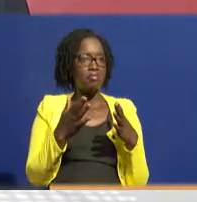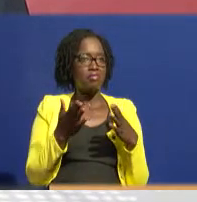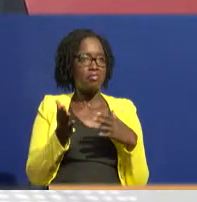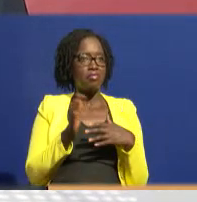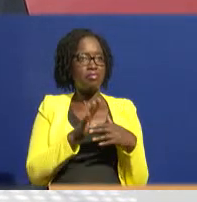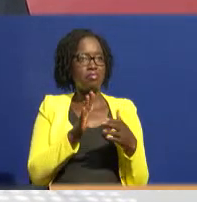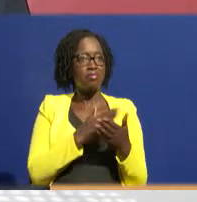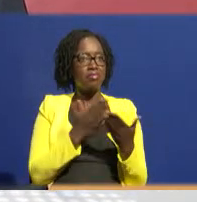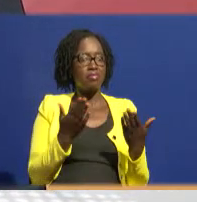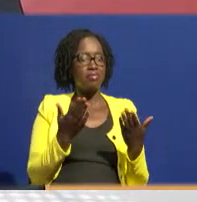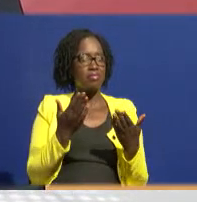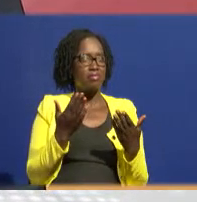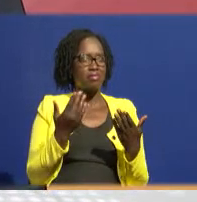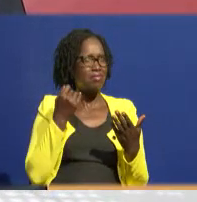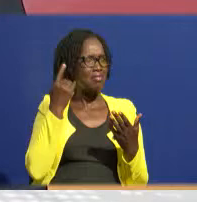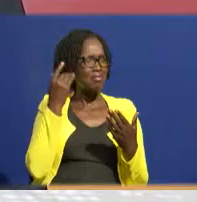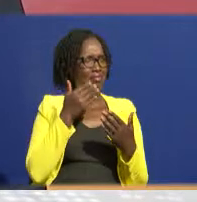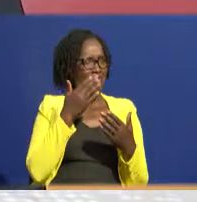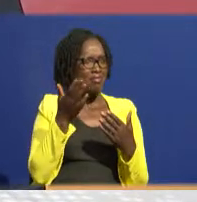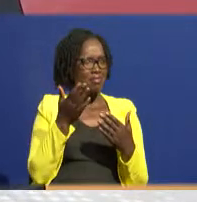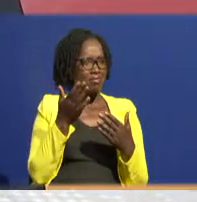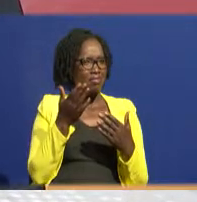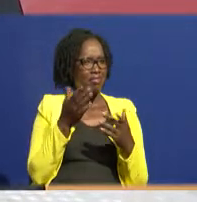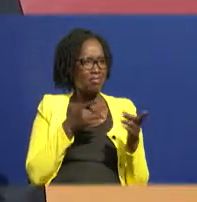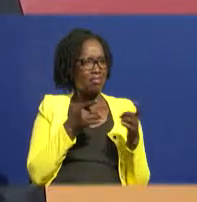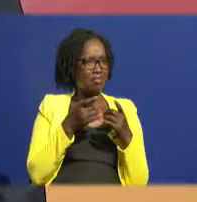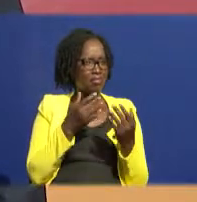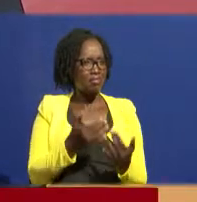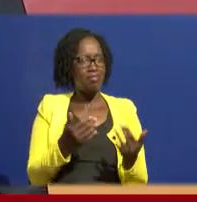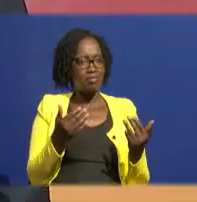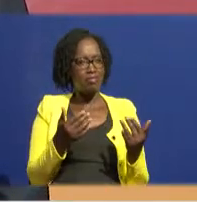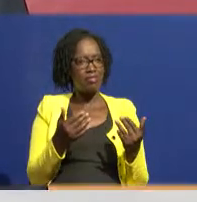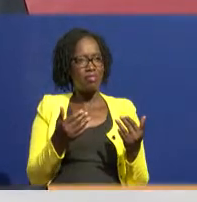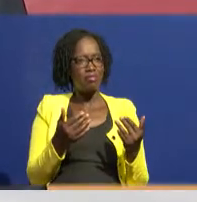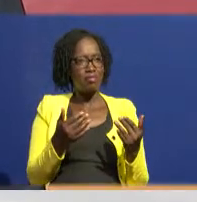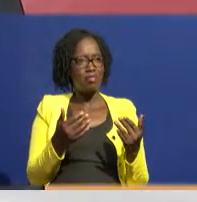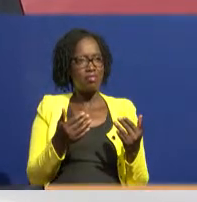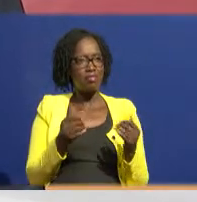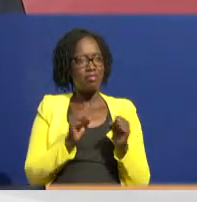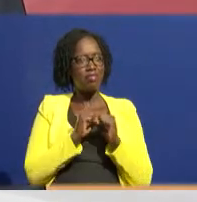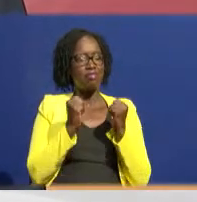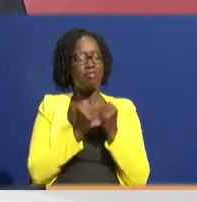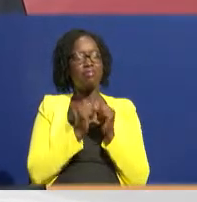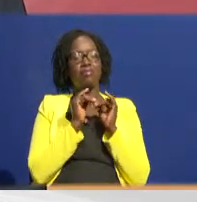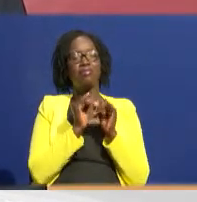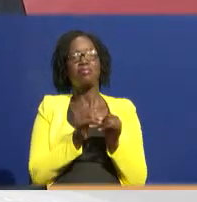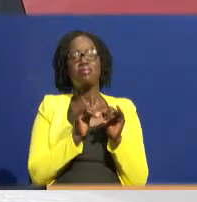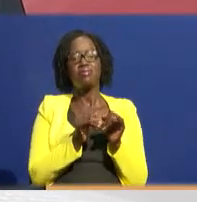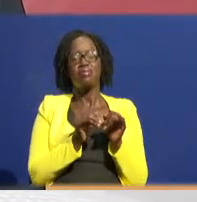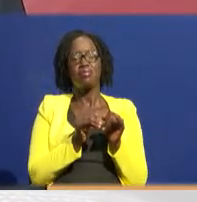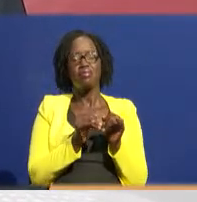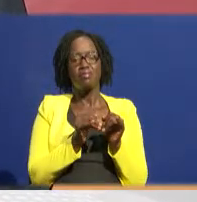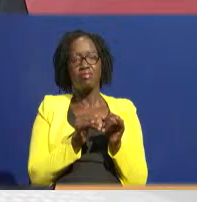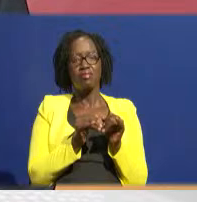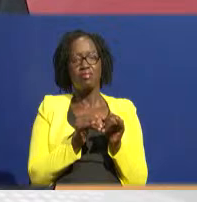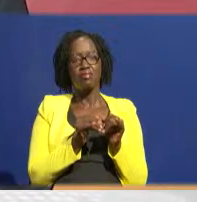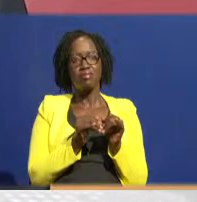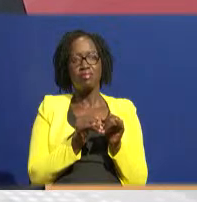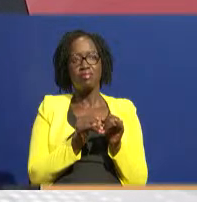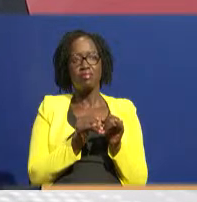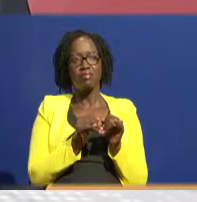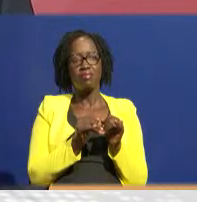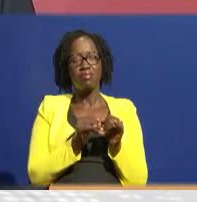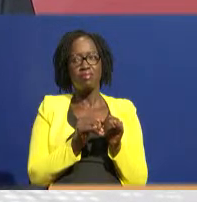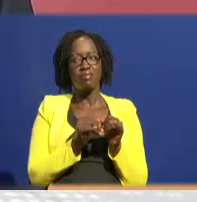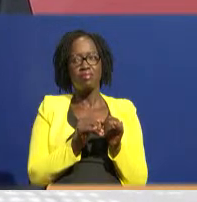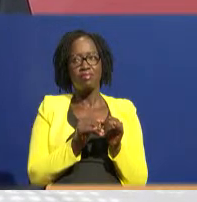back with something that they don't understand. And we need to restrict our children on the social media, as the madam